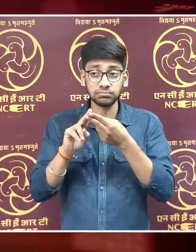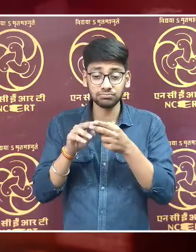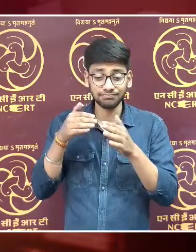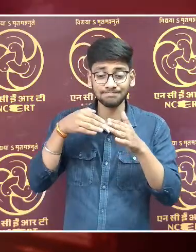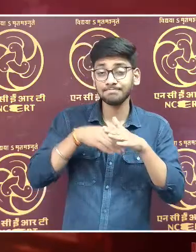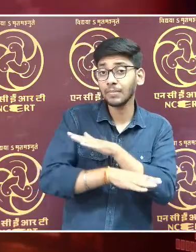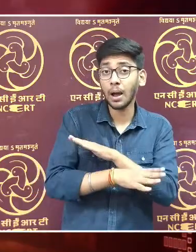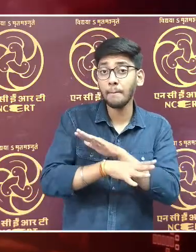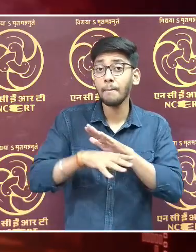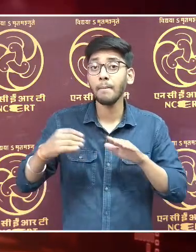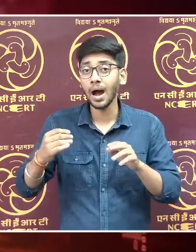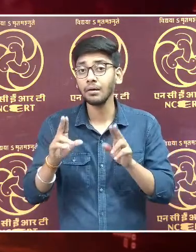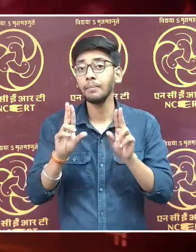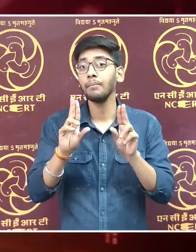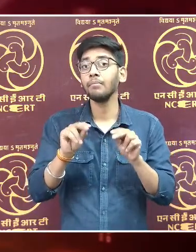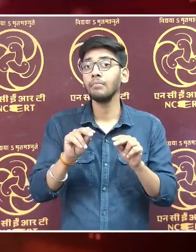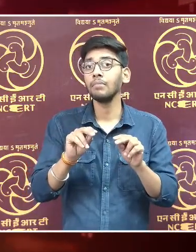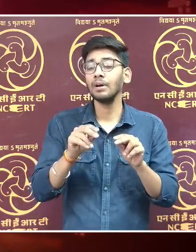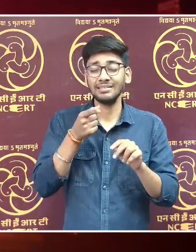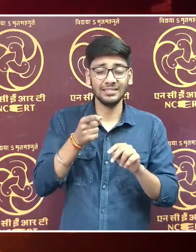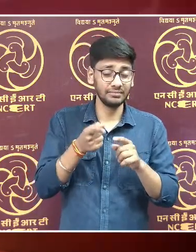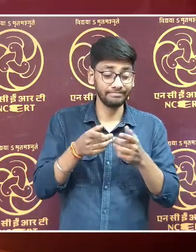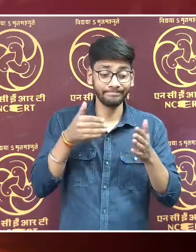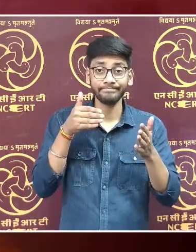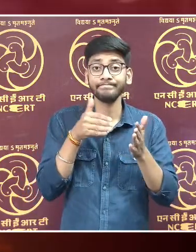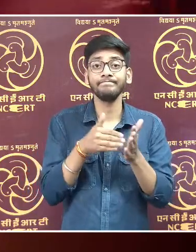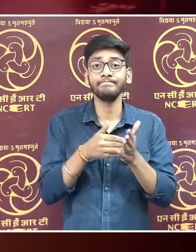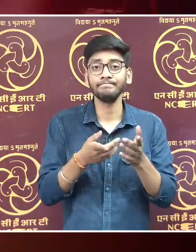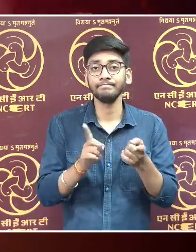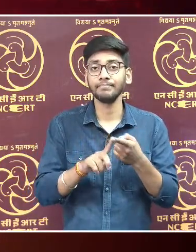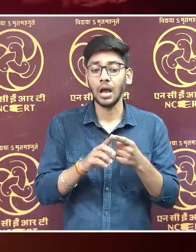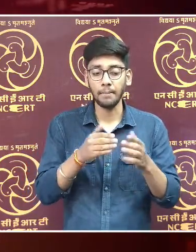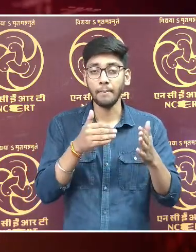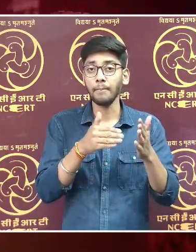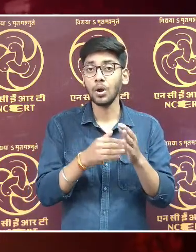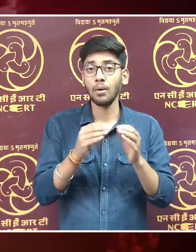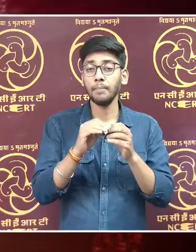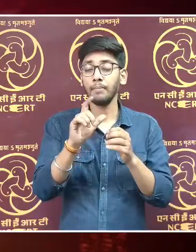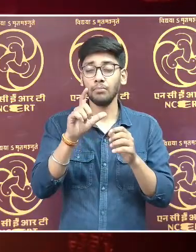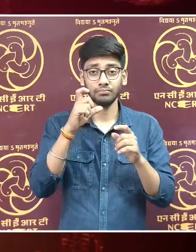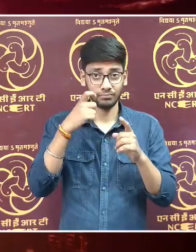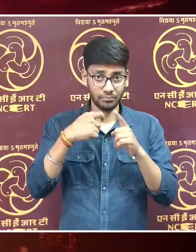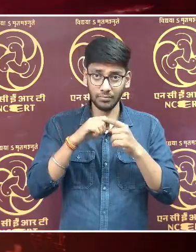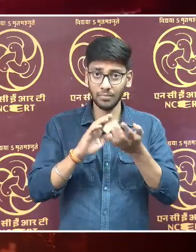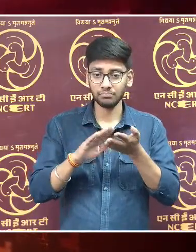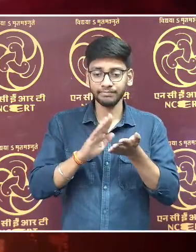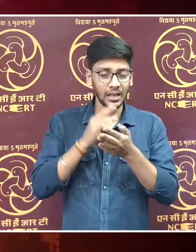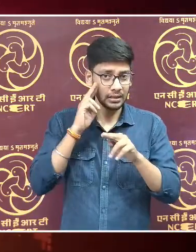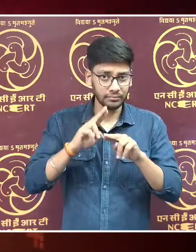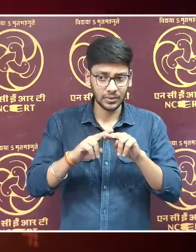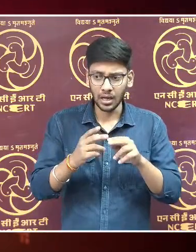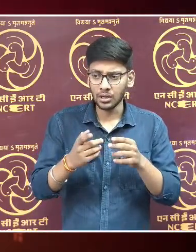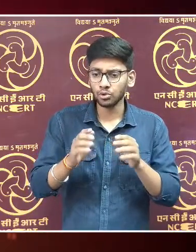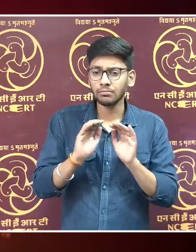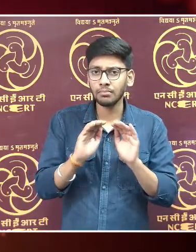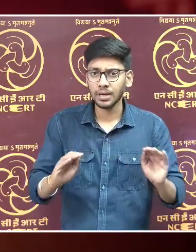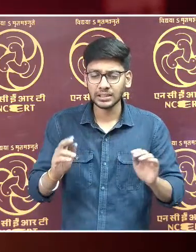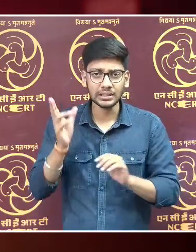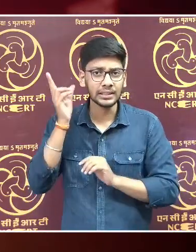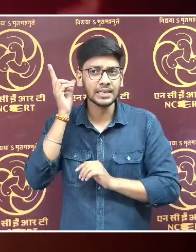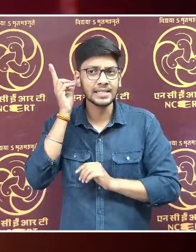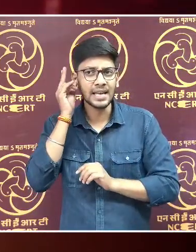will not be able to hear the sounds clearly. It's not that the child can't hear even a loud sound, but